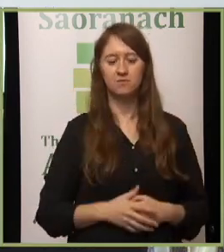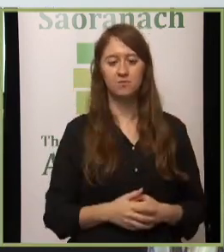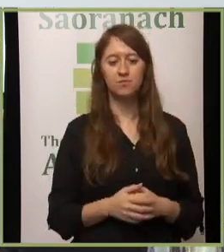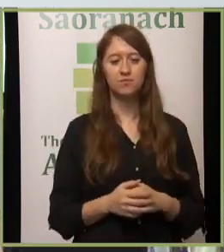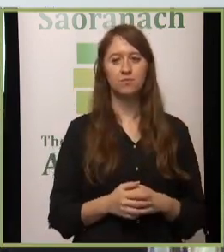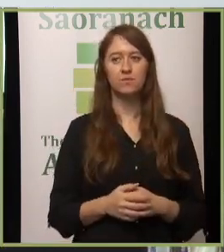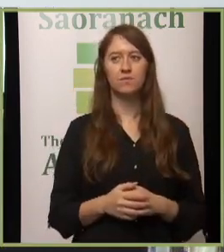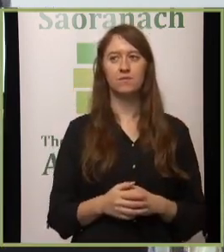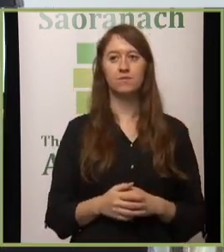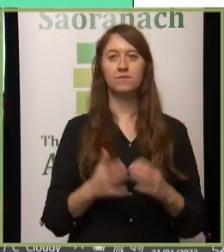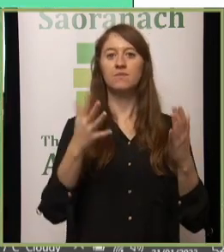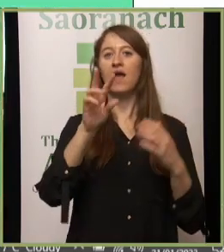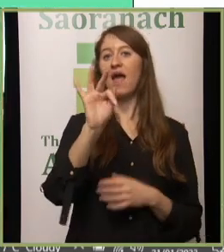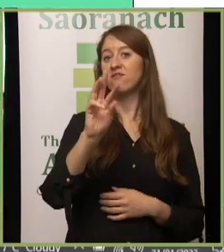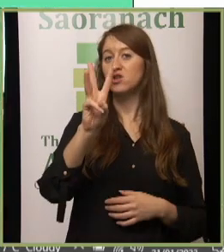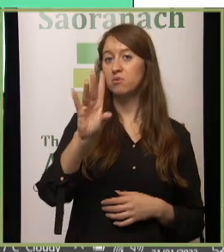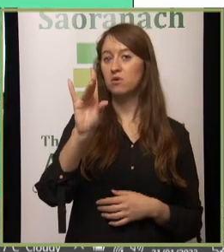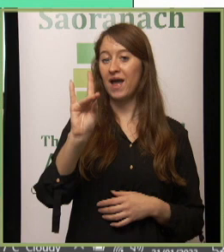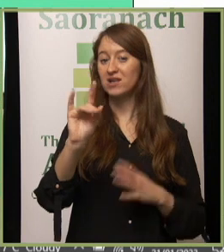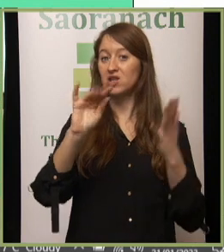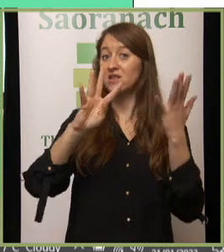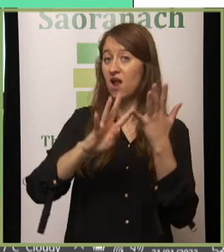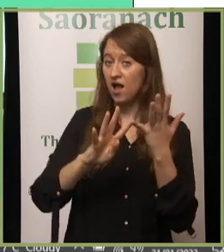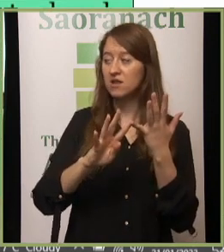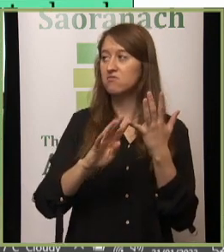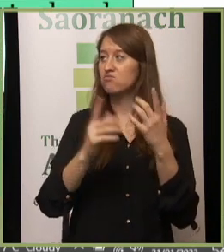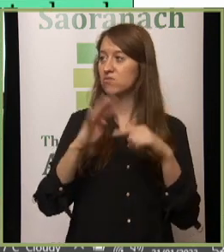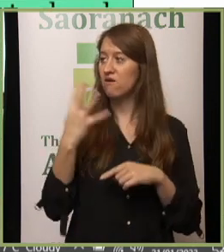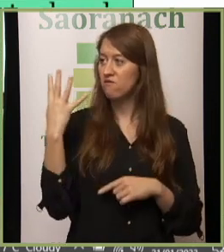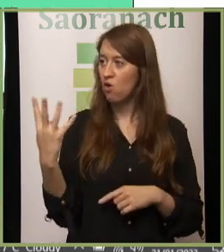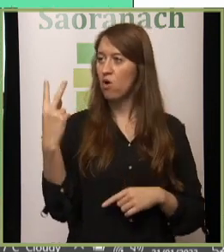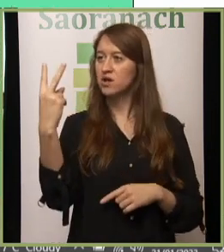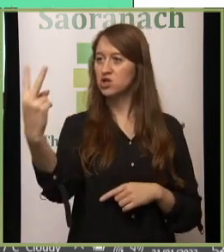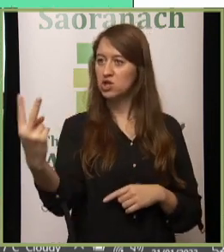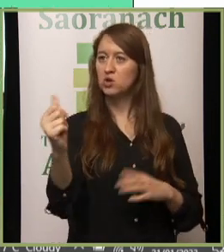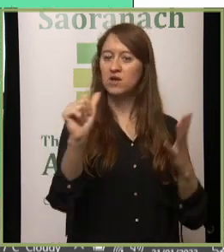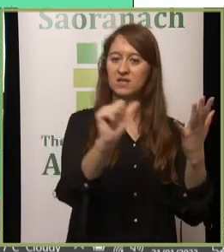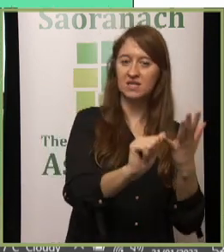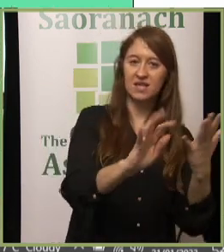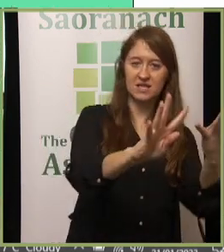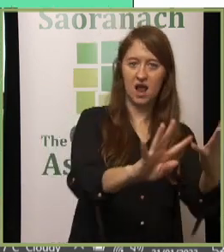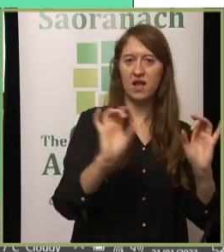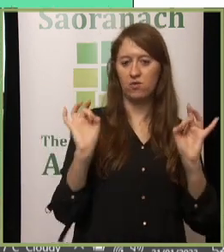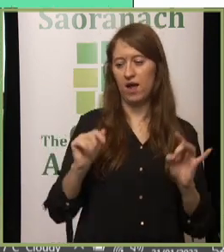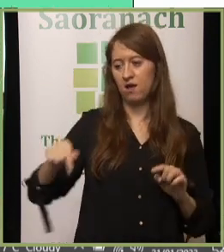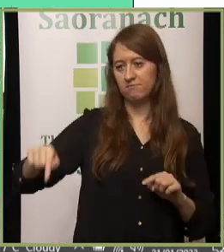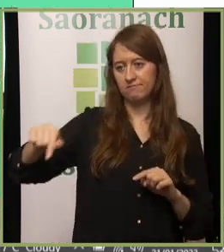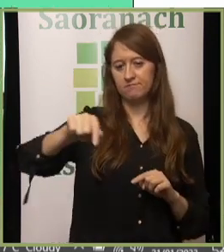Okay, FWH 9, 4, 2, 6, and 9.